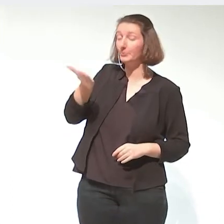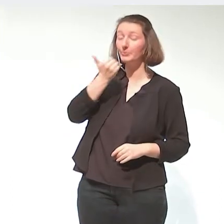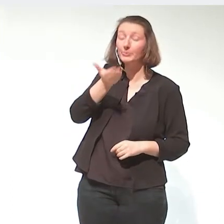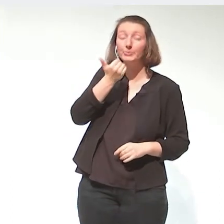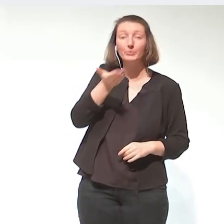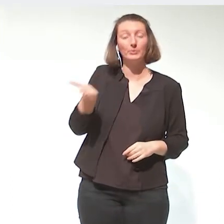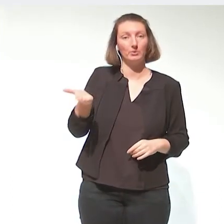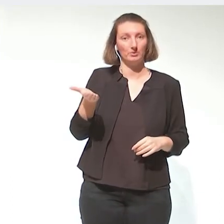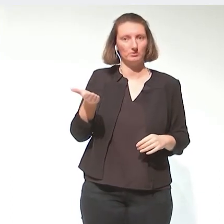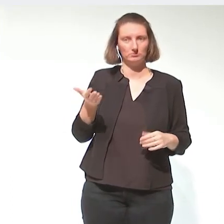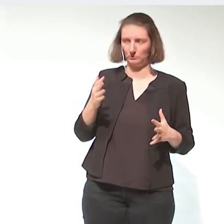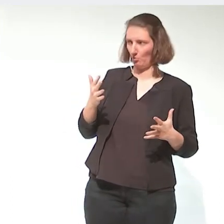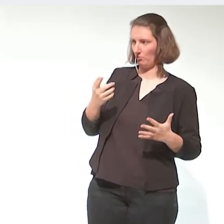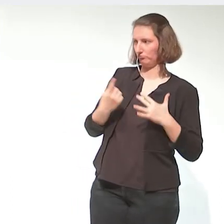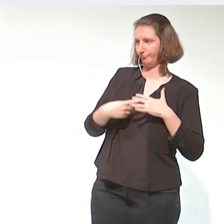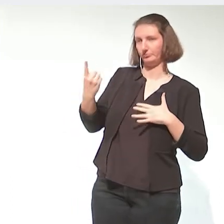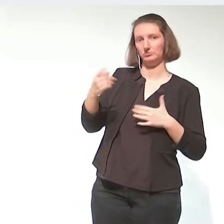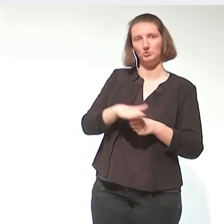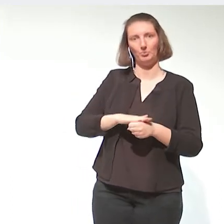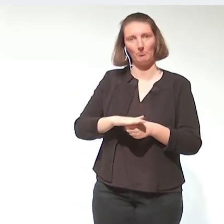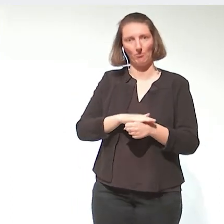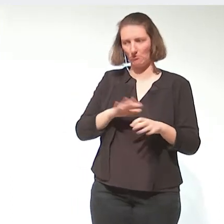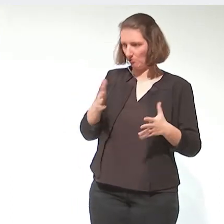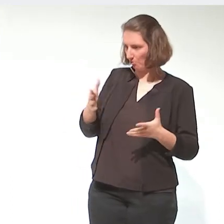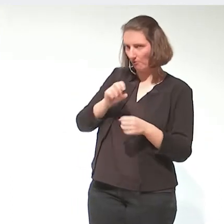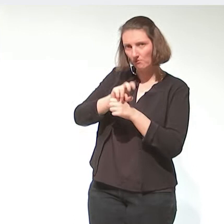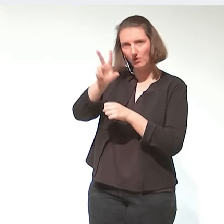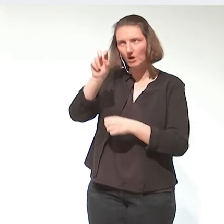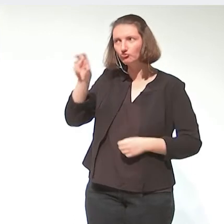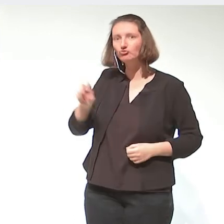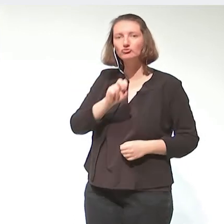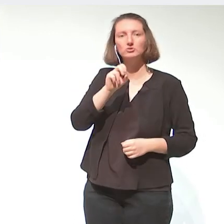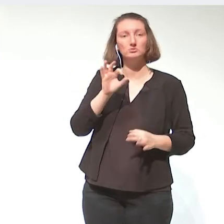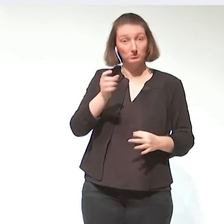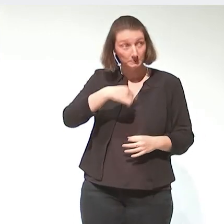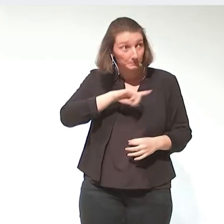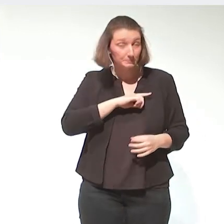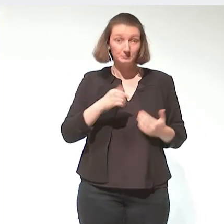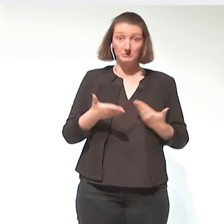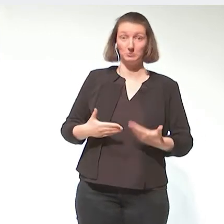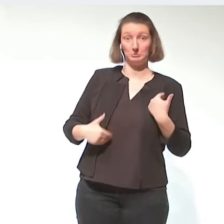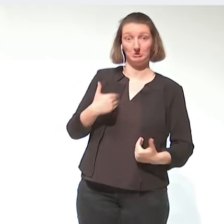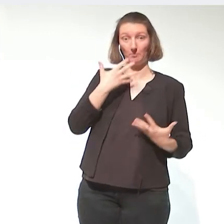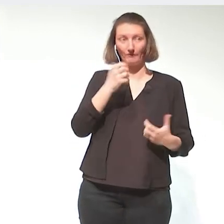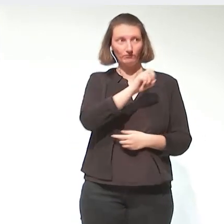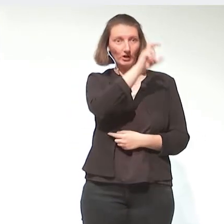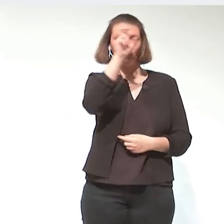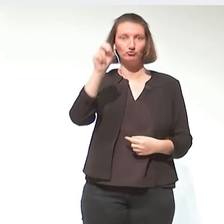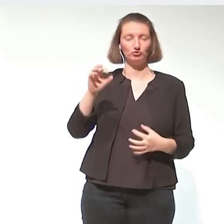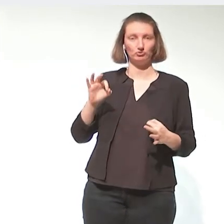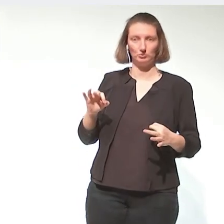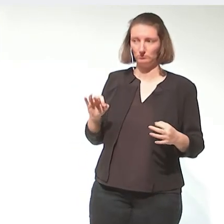is currently impossible. The young disabled can't enjoy that. As soon as we travel,